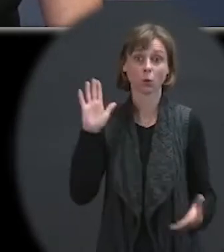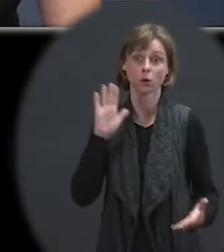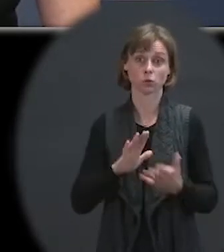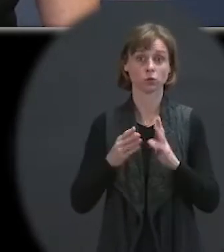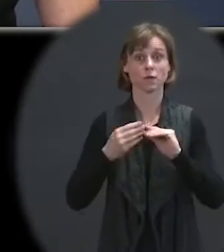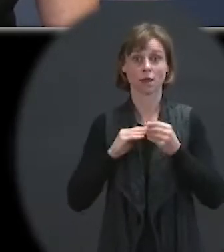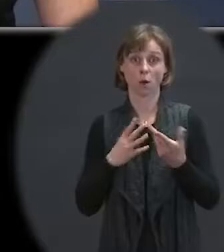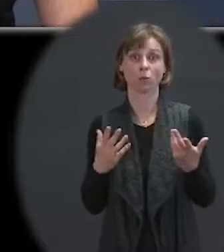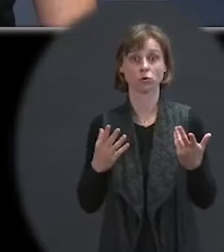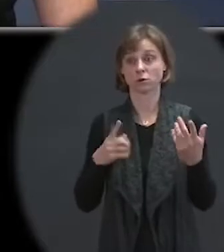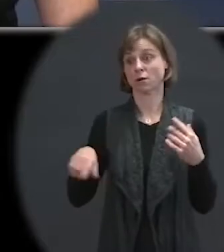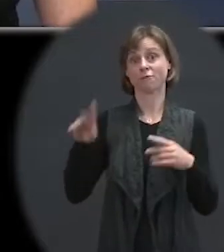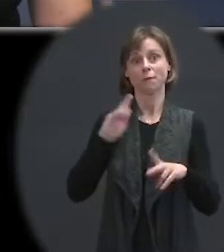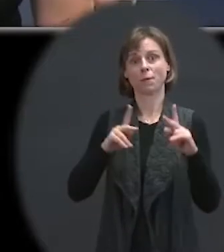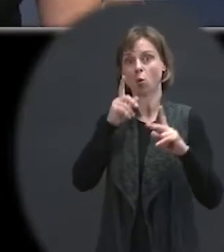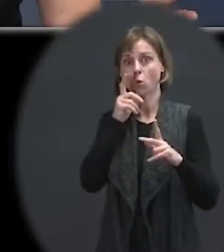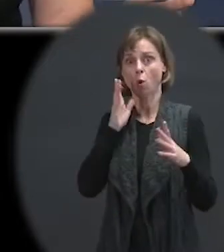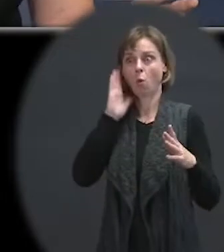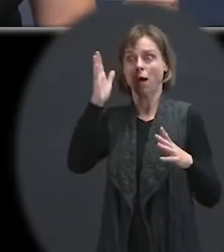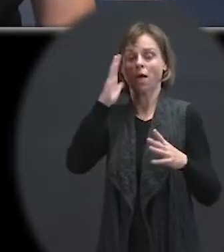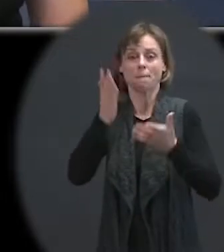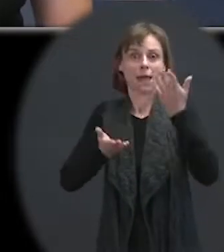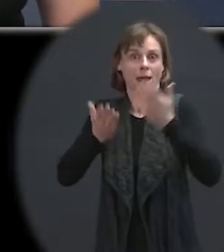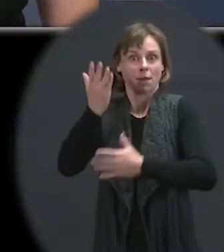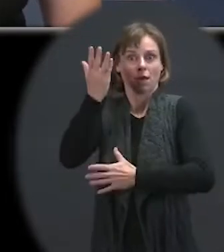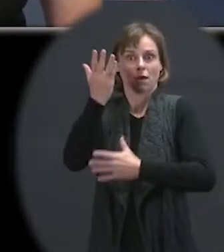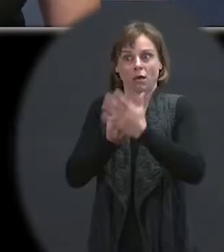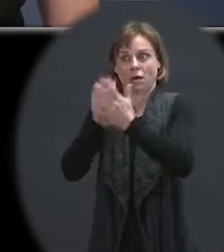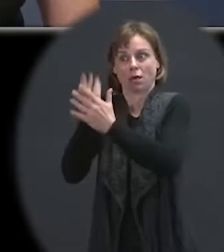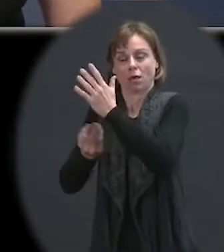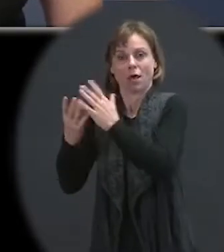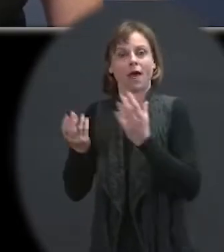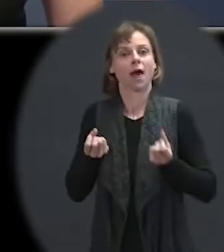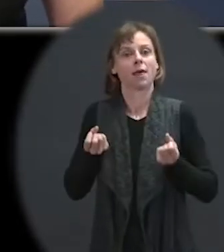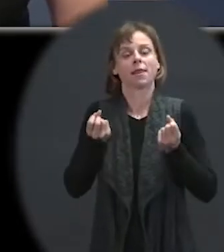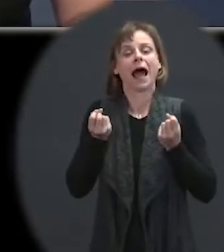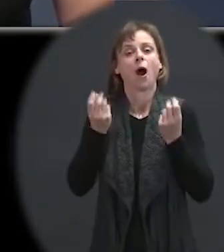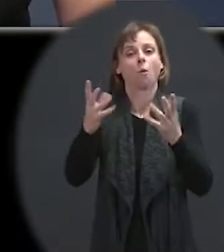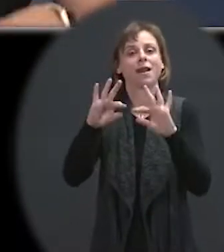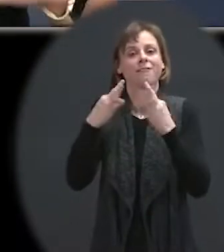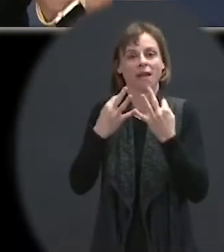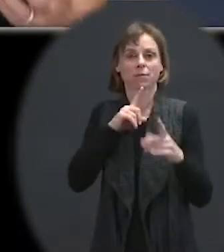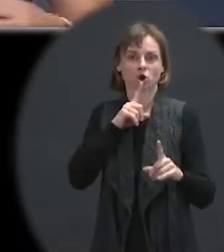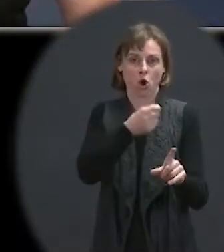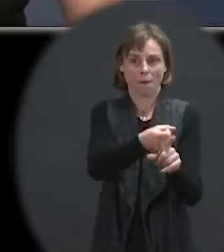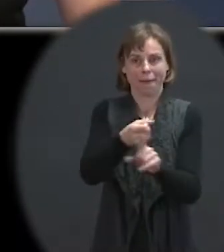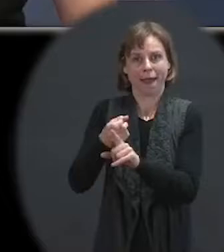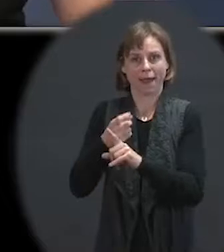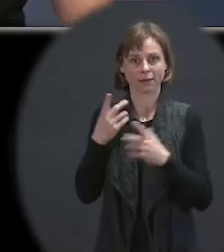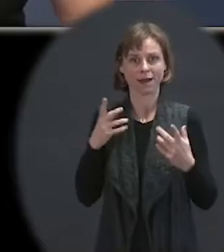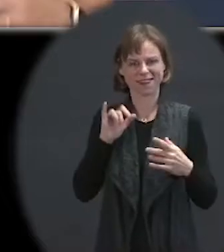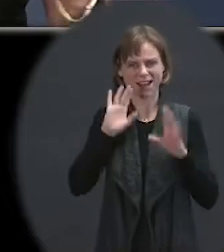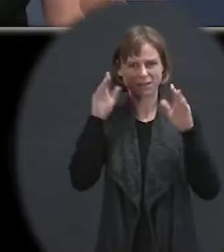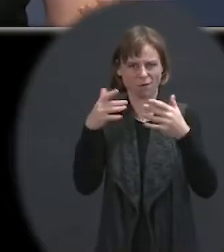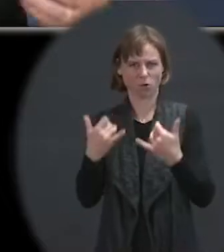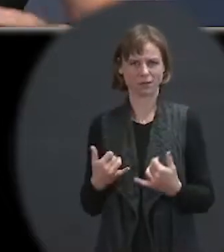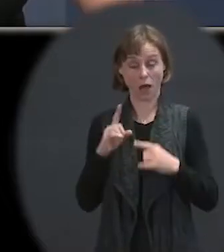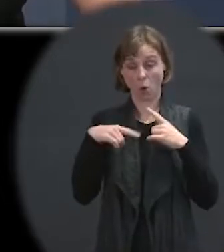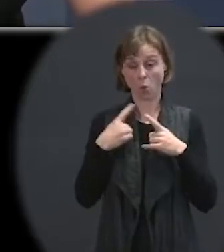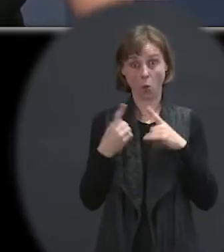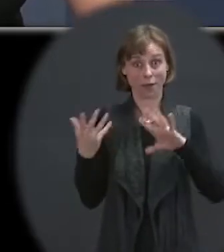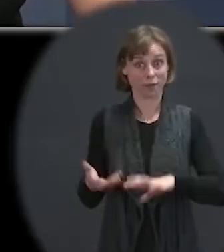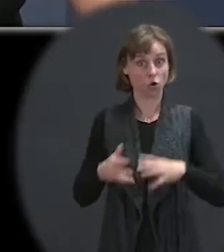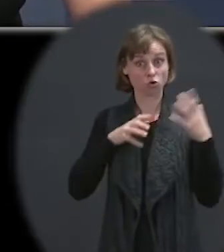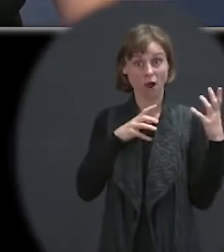of others who would otherwise perish and the number of families who will be impacted. And that's our focus now. And when we have this crisis behind us, we're at a war, as